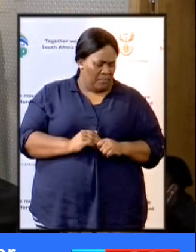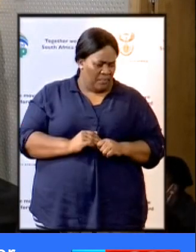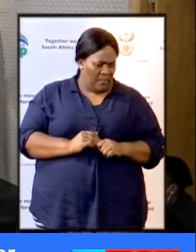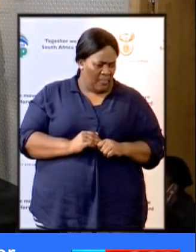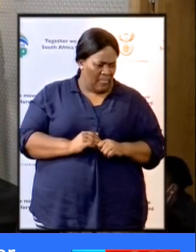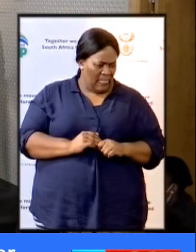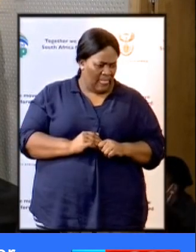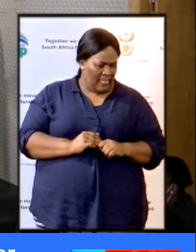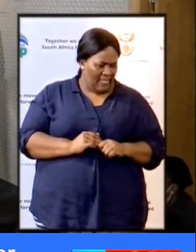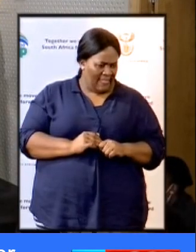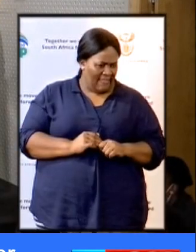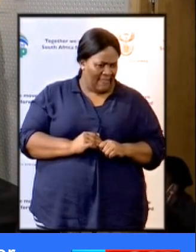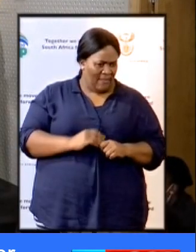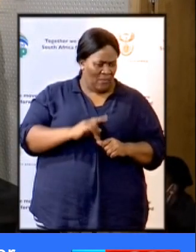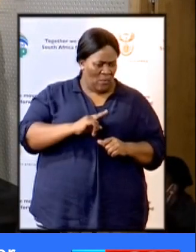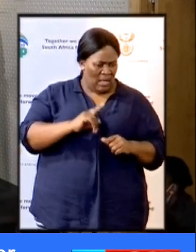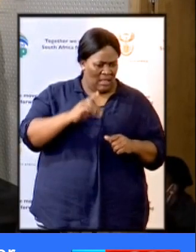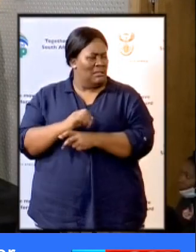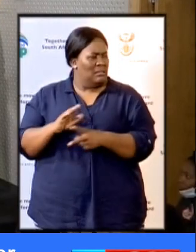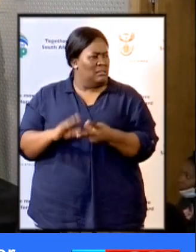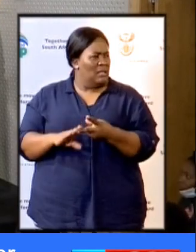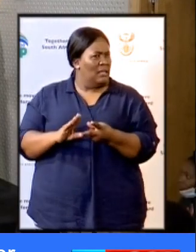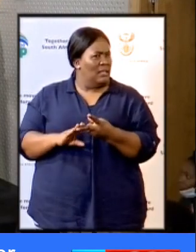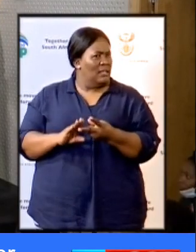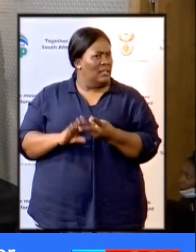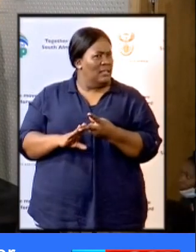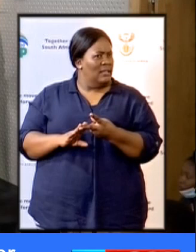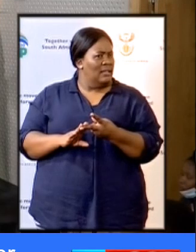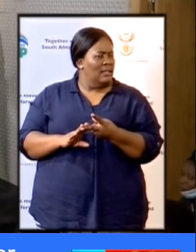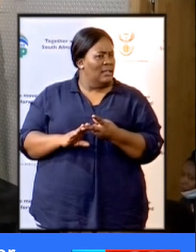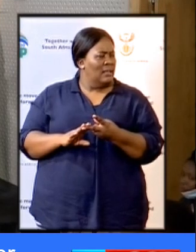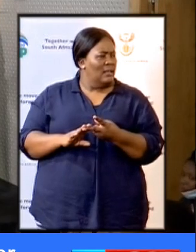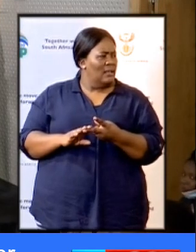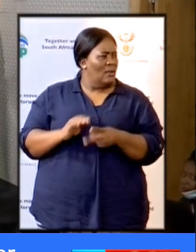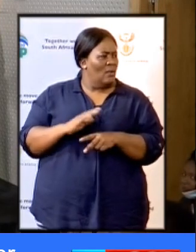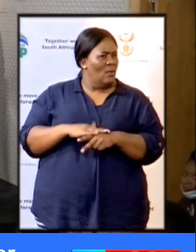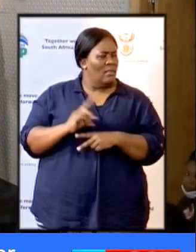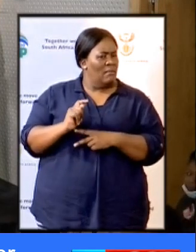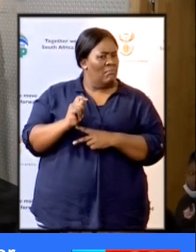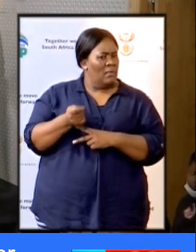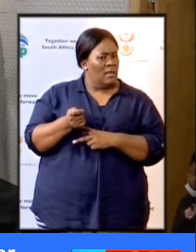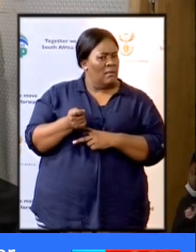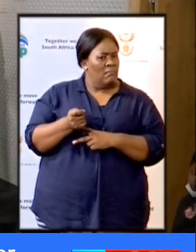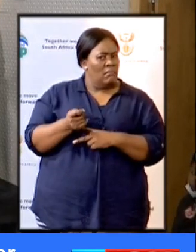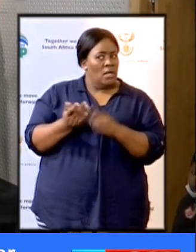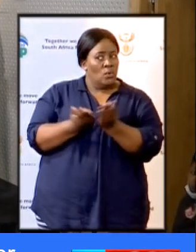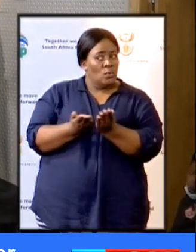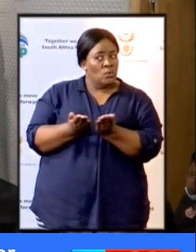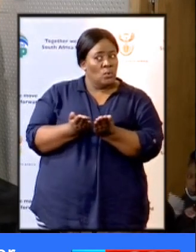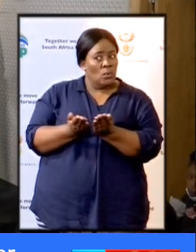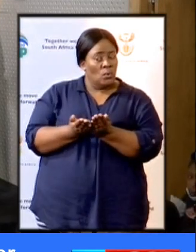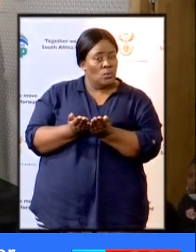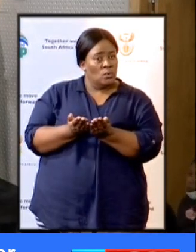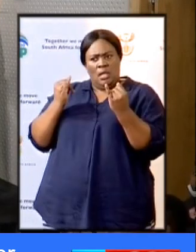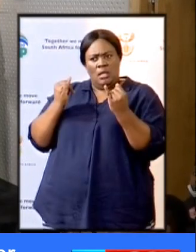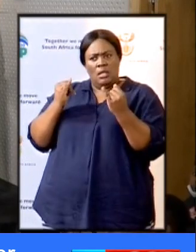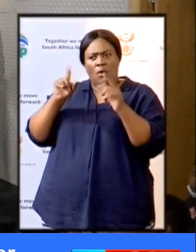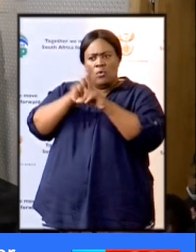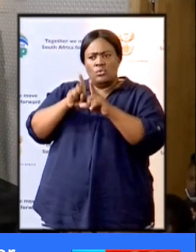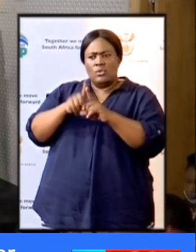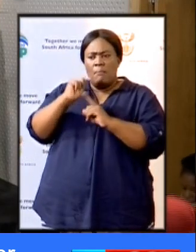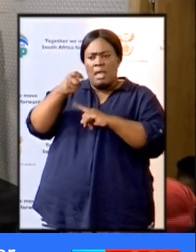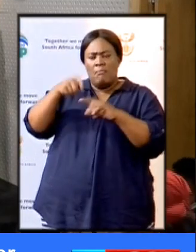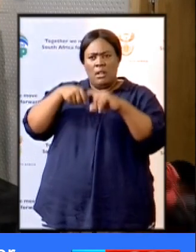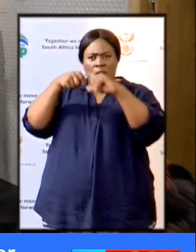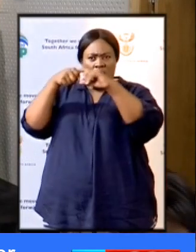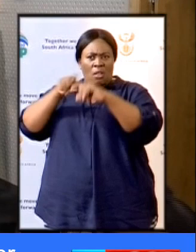sector, whereby at the end of the year, on the payment, on the complete payment of schools, there are issues? What is so special